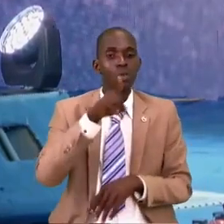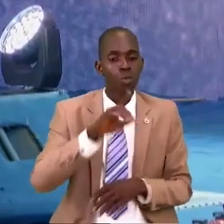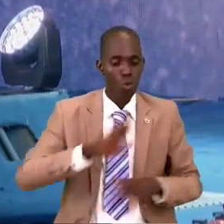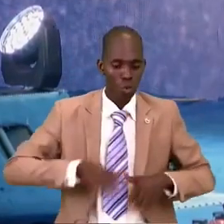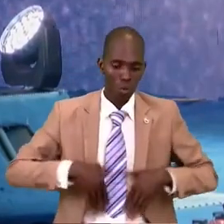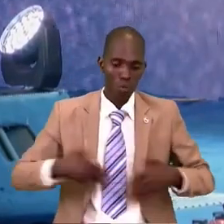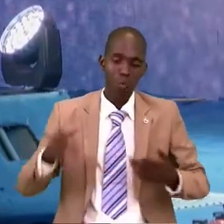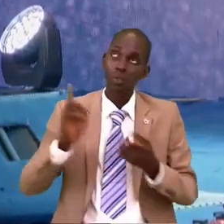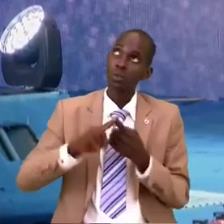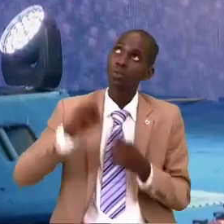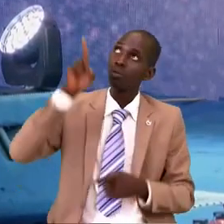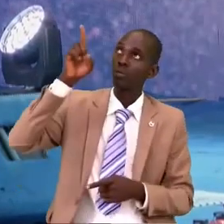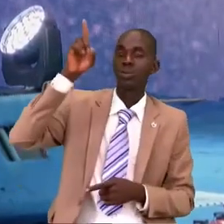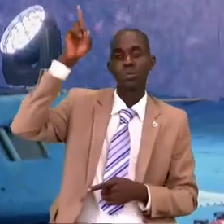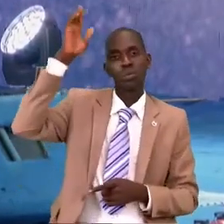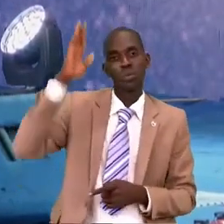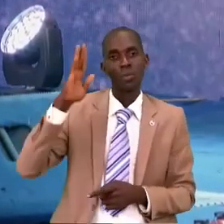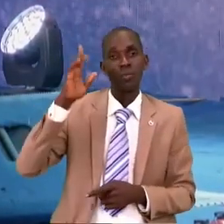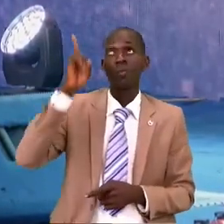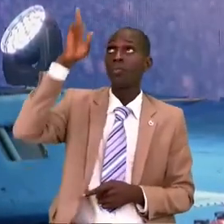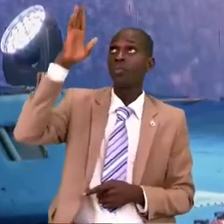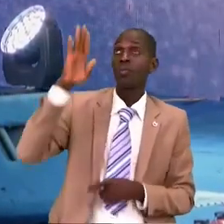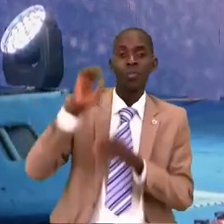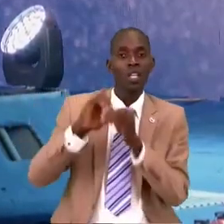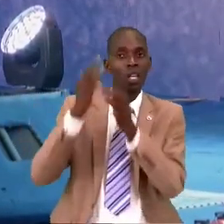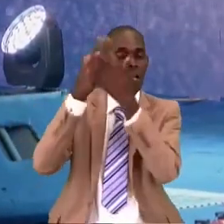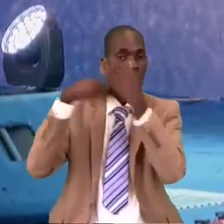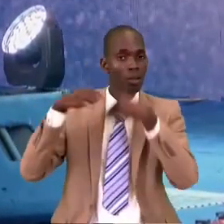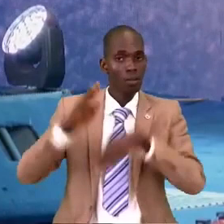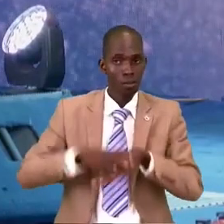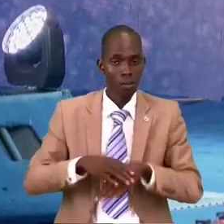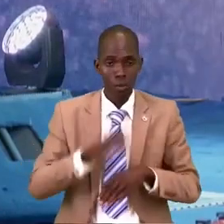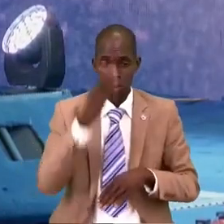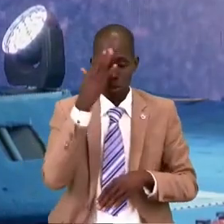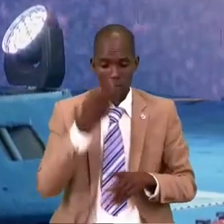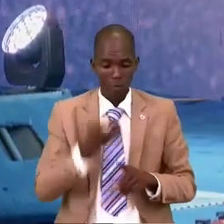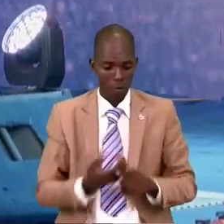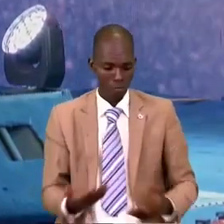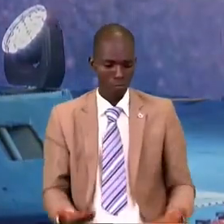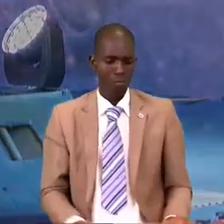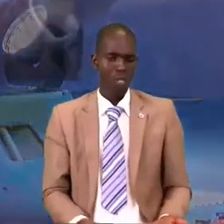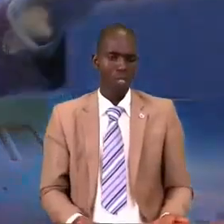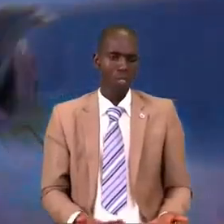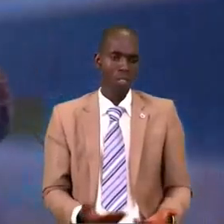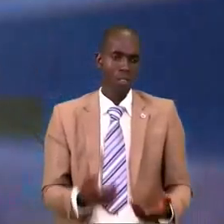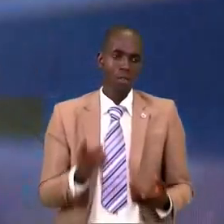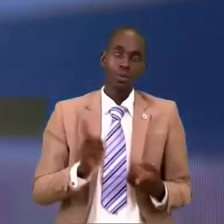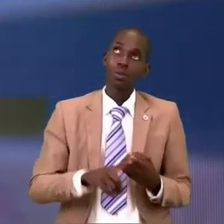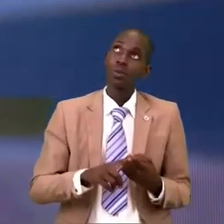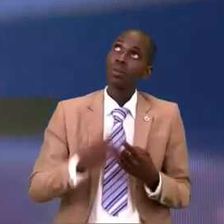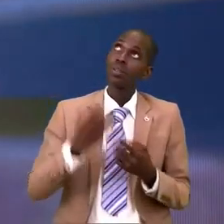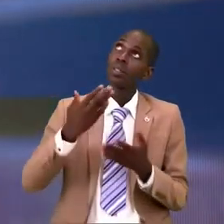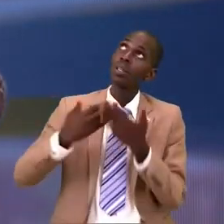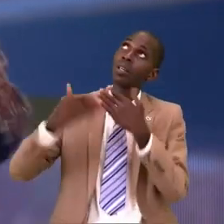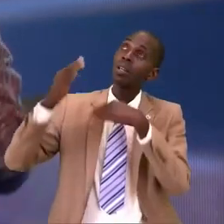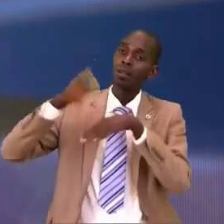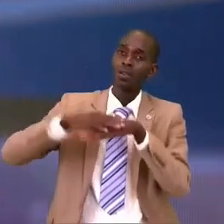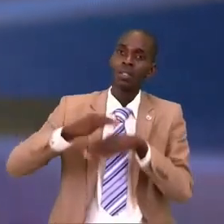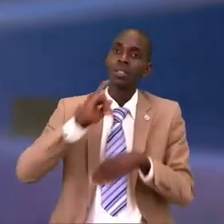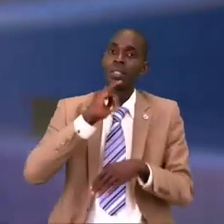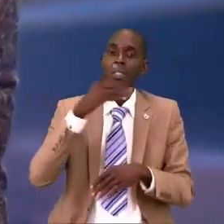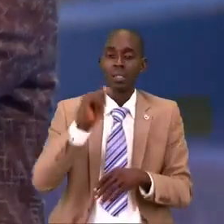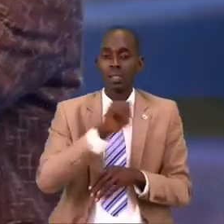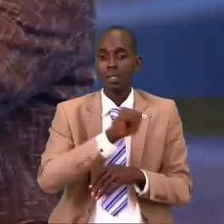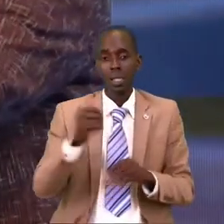the vertical line. But from here to there, to your neighbor, to your wife, to